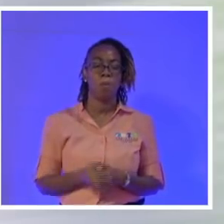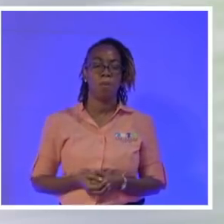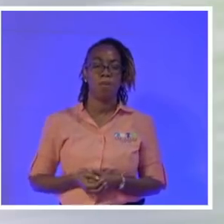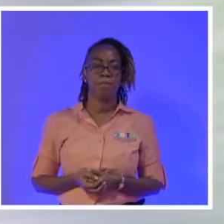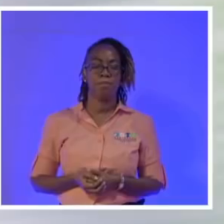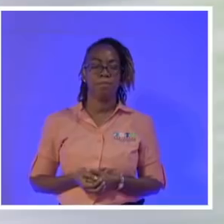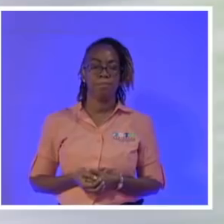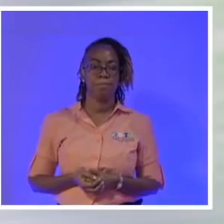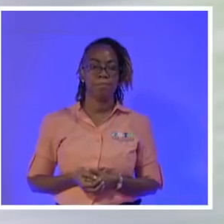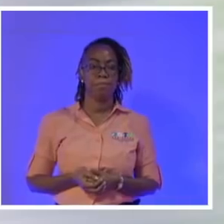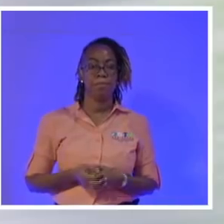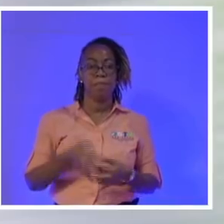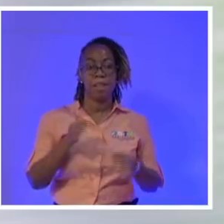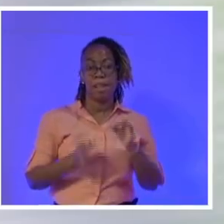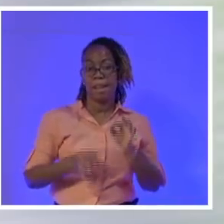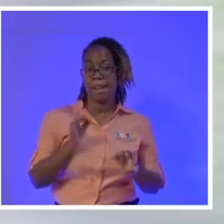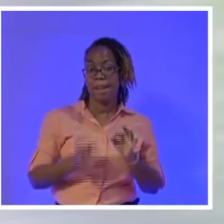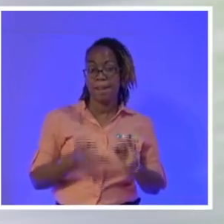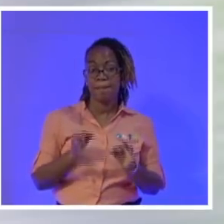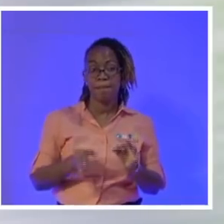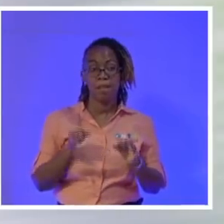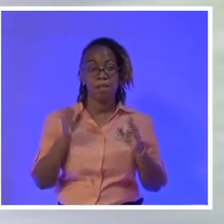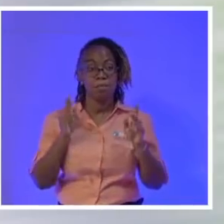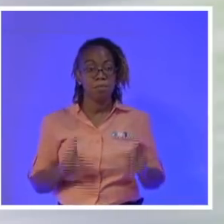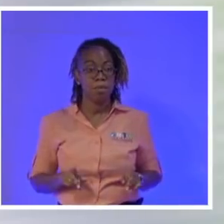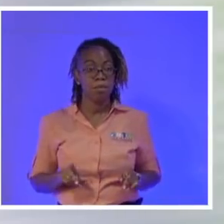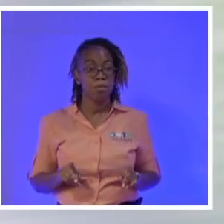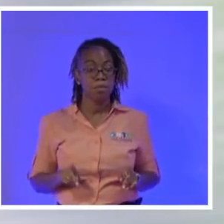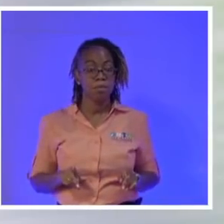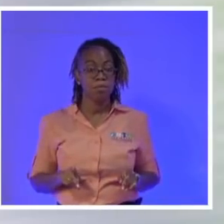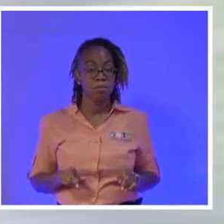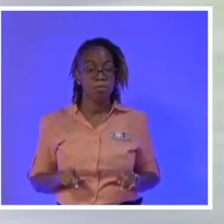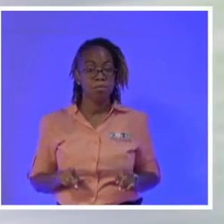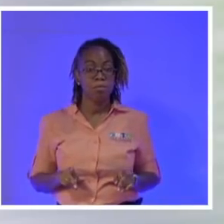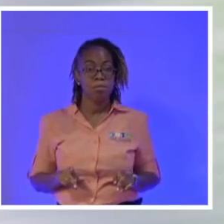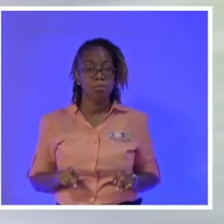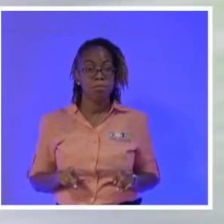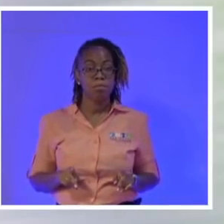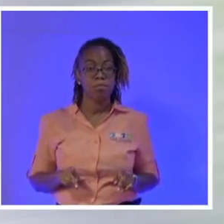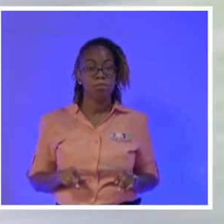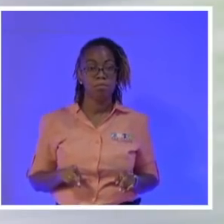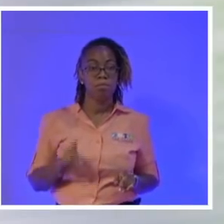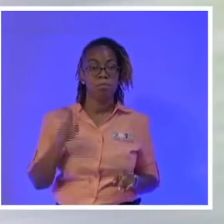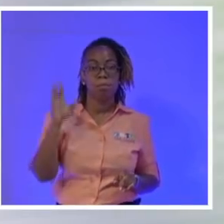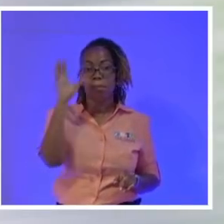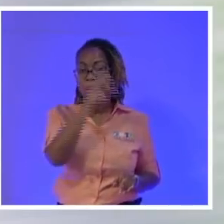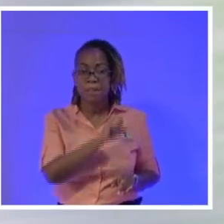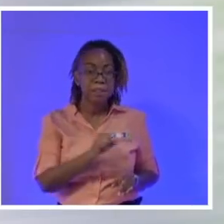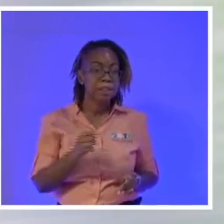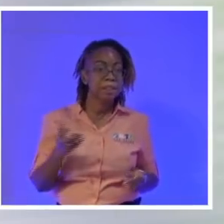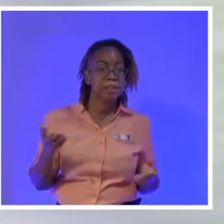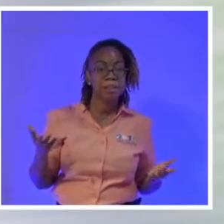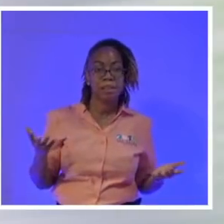If for some reason a person in the last cycle missed their